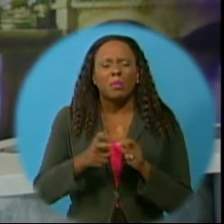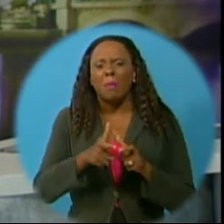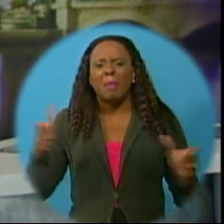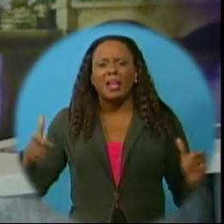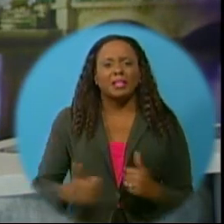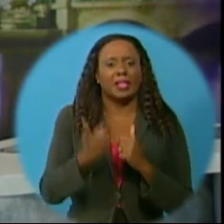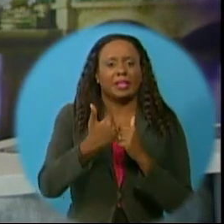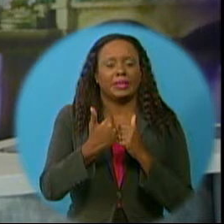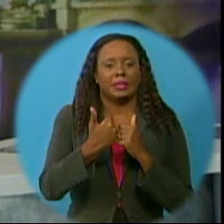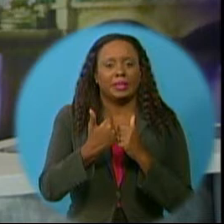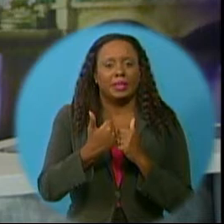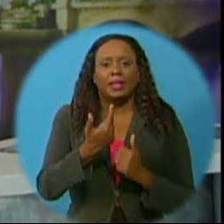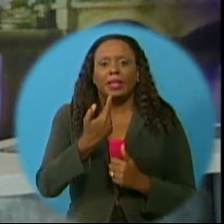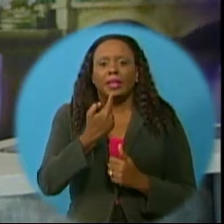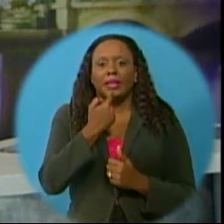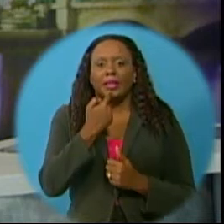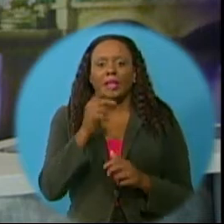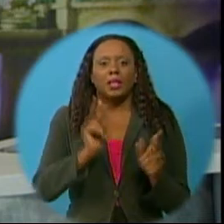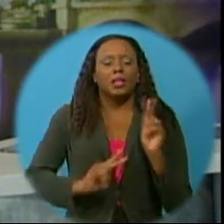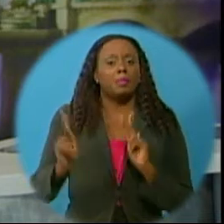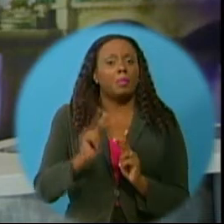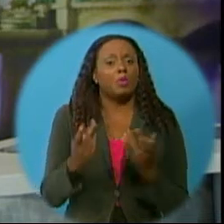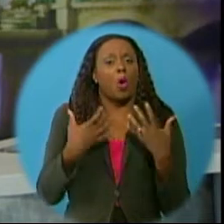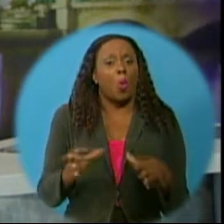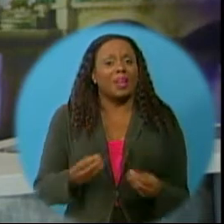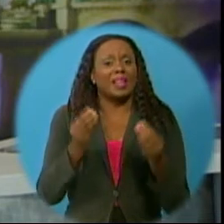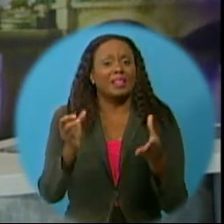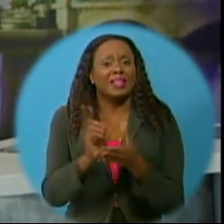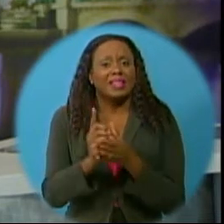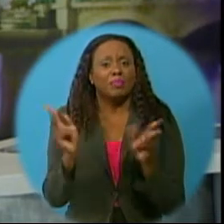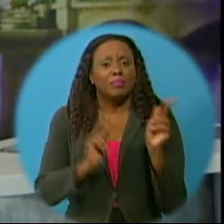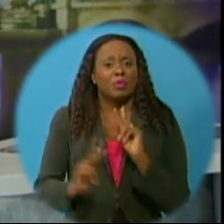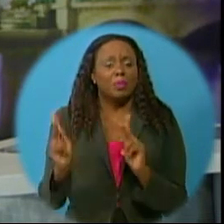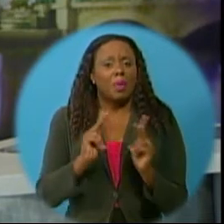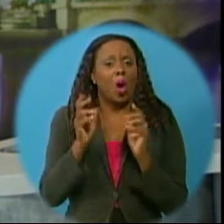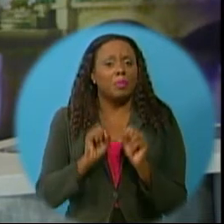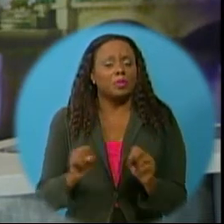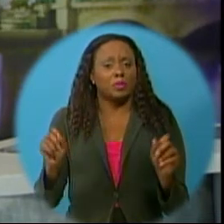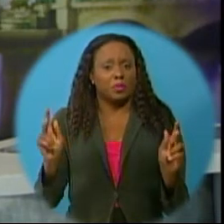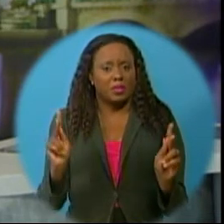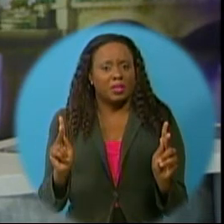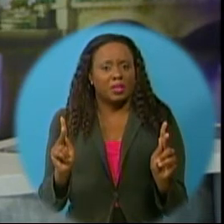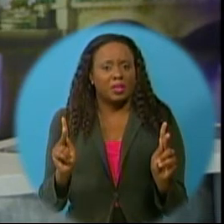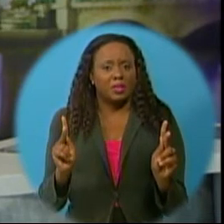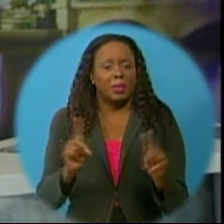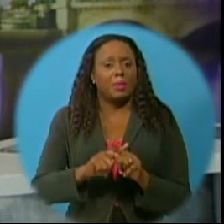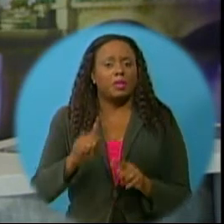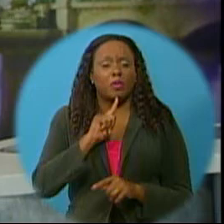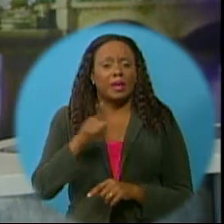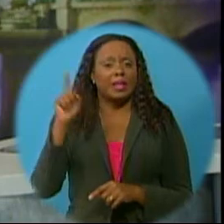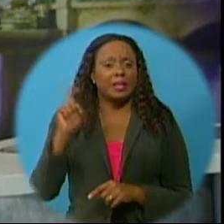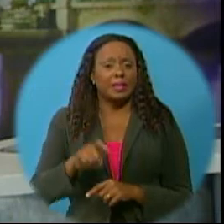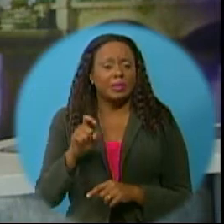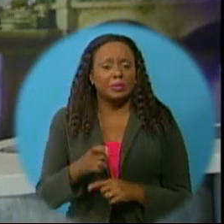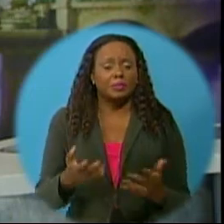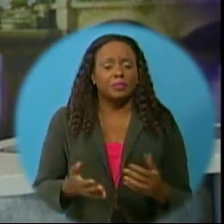his ministry's biggest challenges. This as he notes that many people often do not want to give the differently abled opportunities